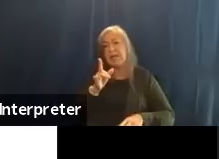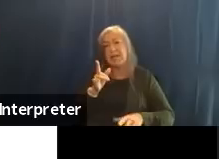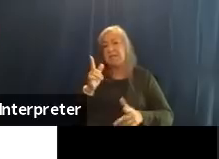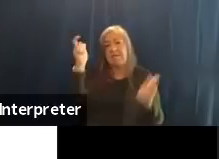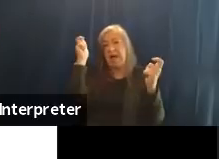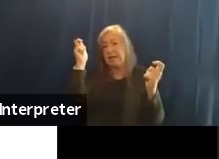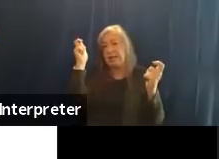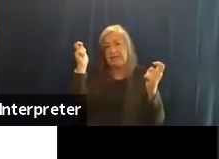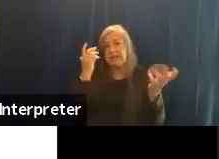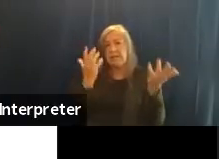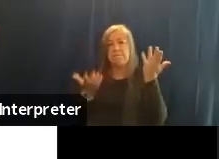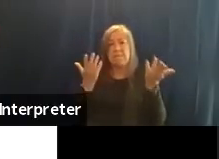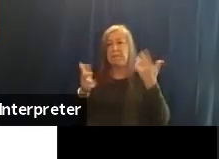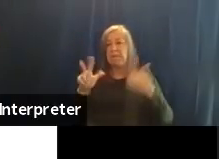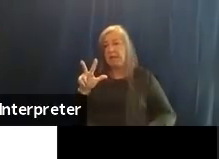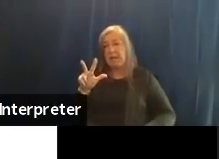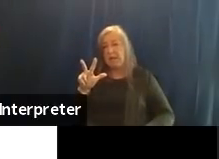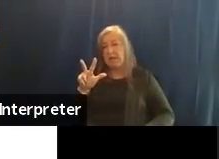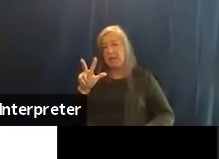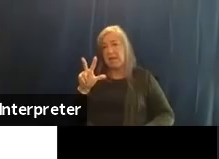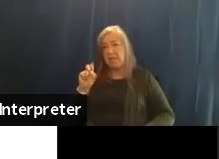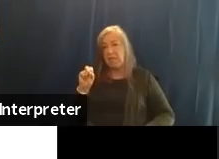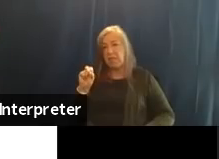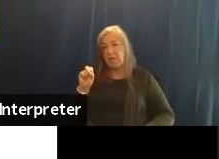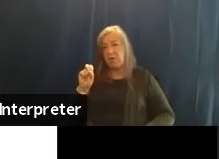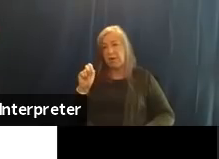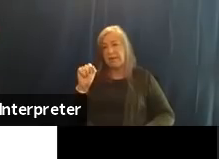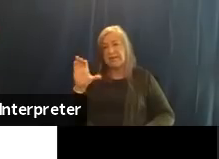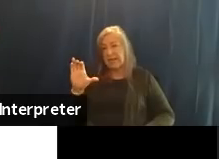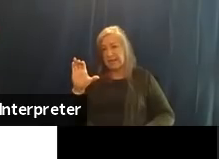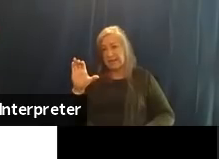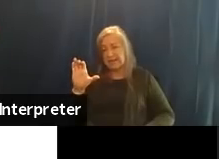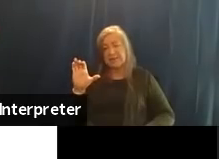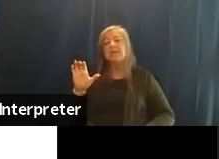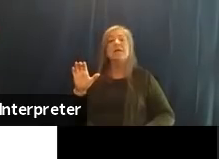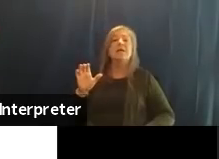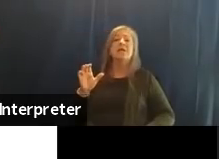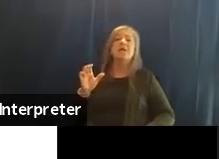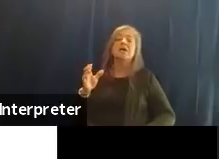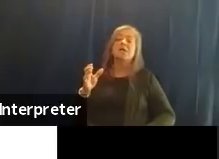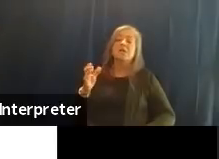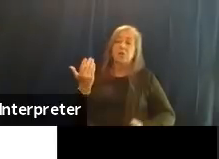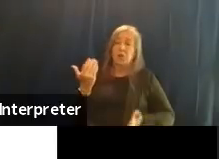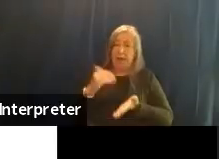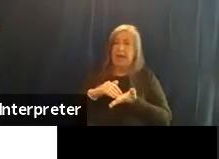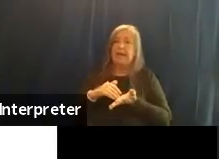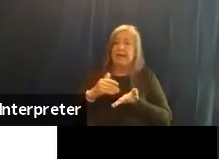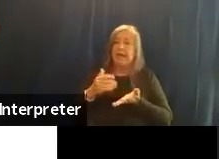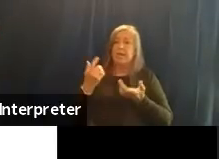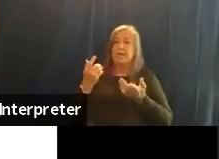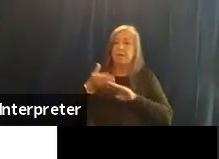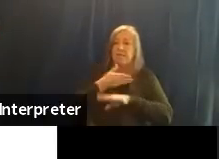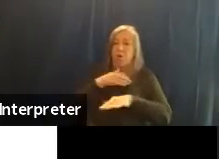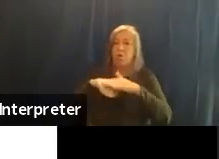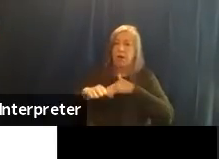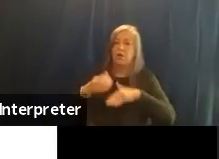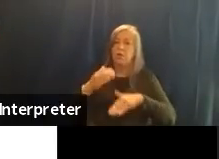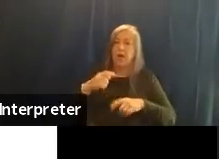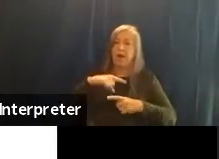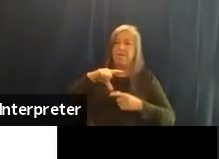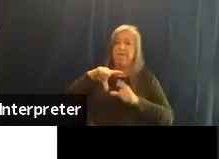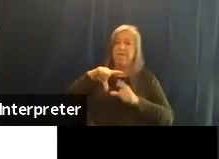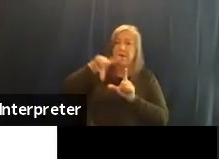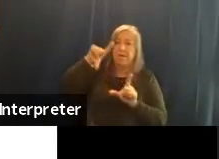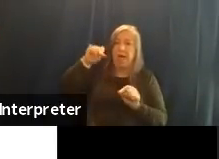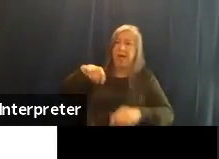So as we noted there in the note, each badge staff member is asked to swipe their badge. Go back one more thing, Mark, I just want to make sure they know that, so there is a